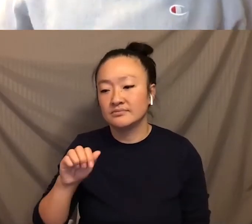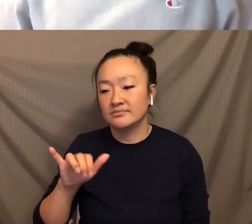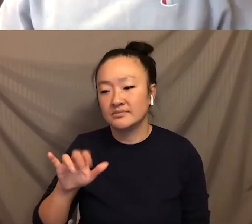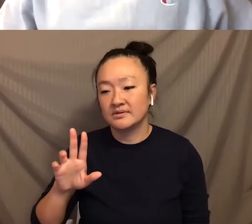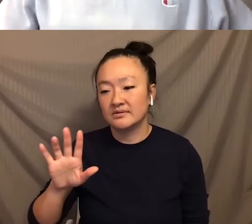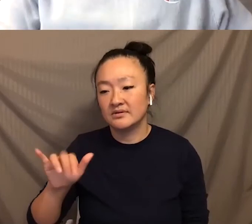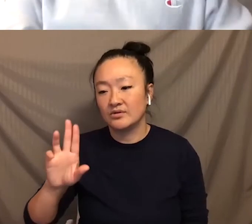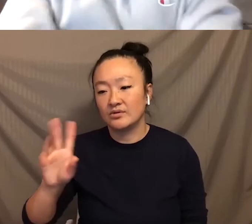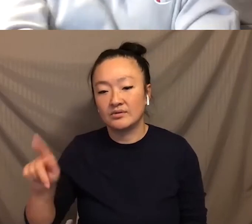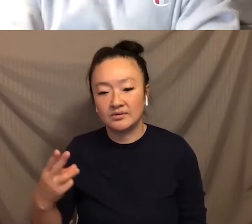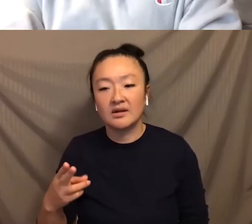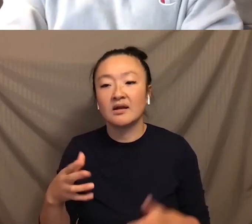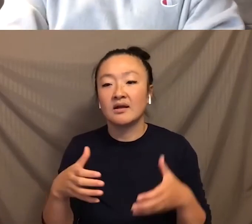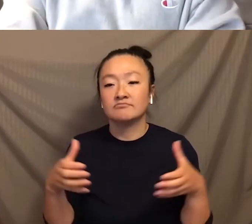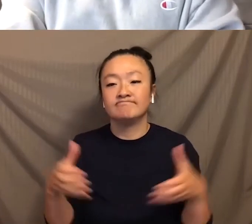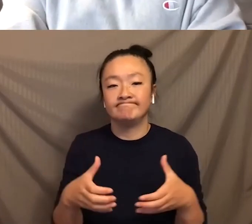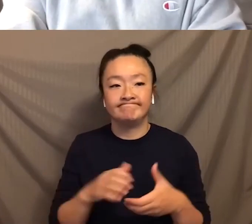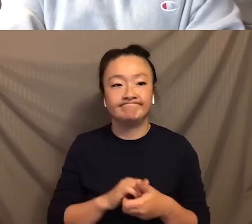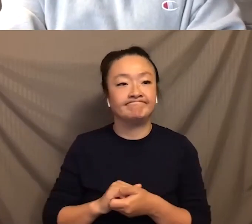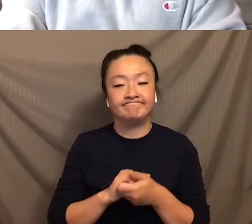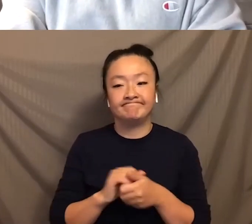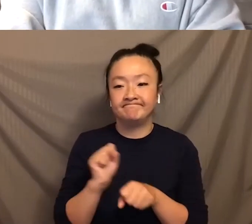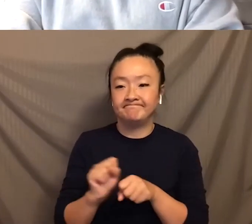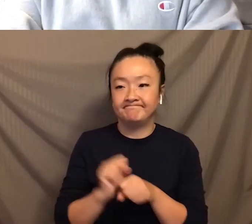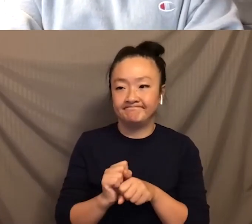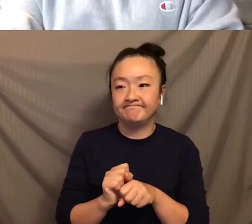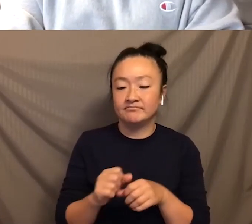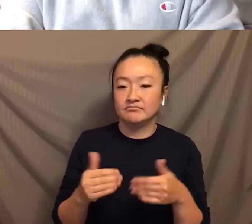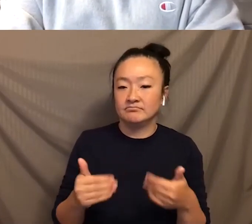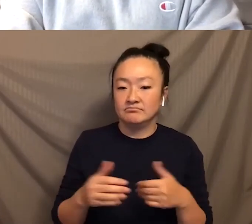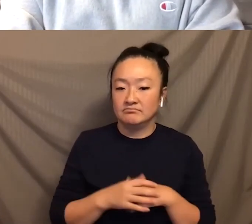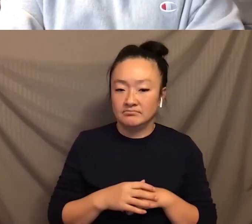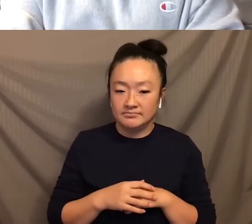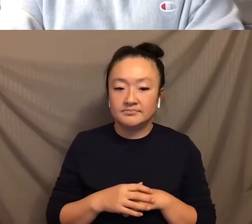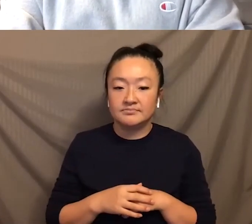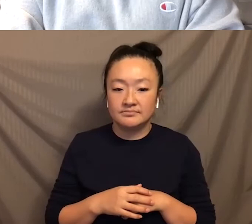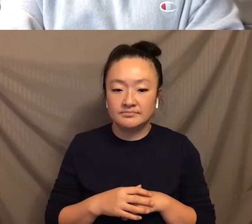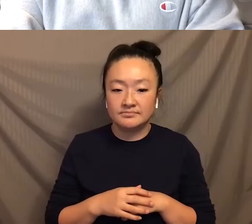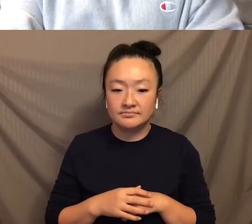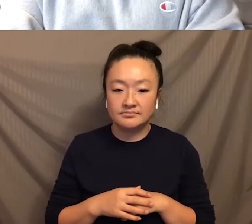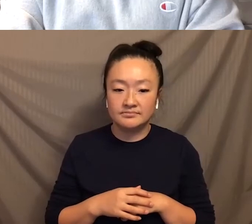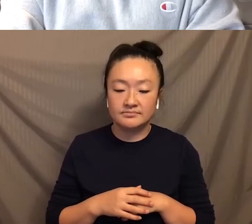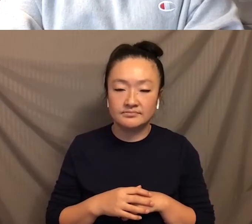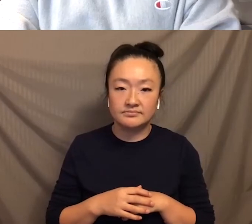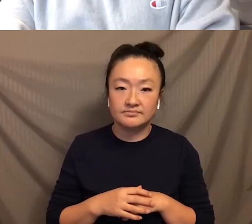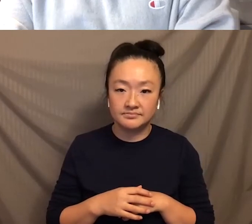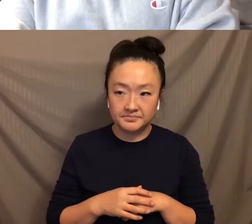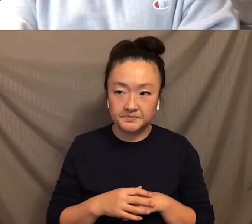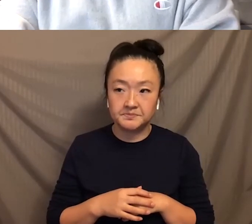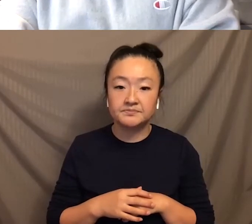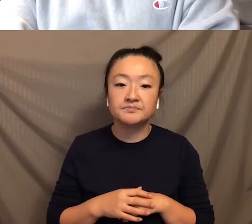labor, it is so antithetical to this,